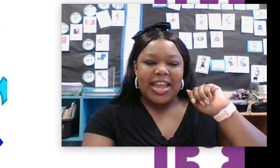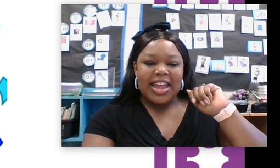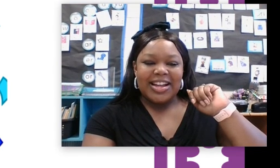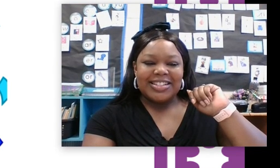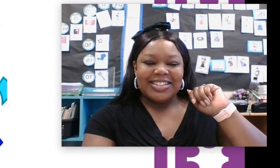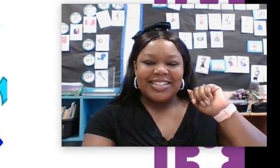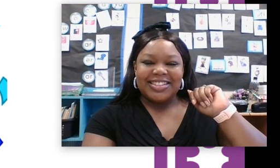Bye. Bye...